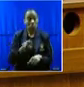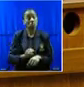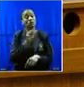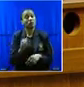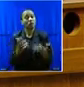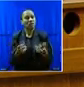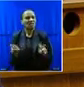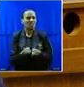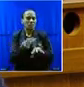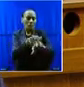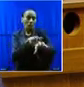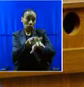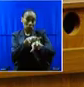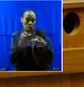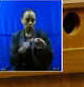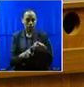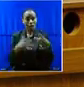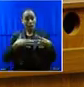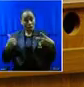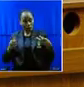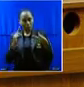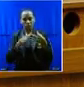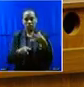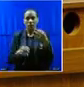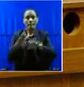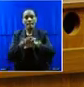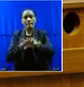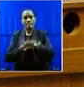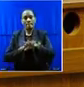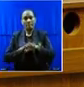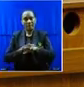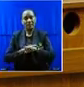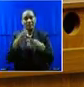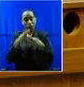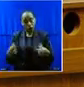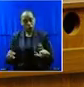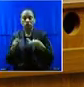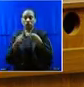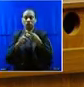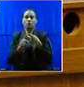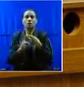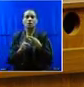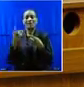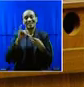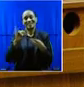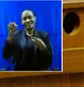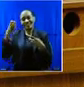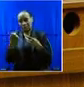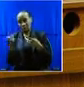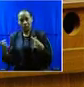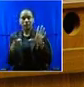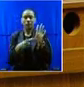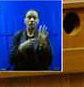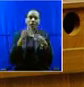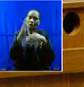agro-processing, healthcare, basic consumer goods, industrial equipment,